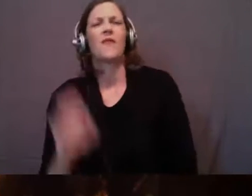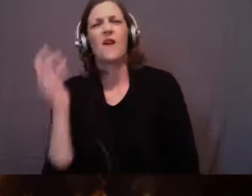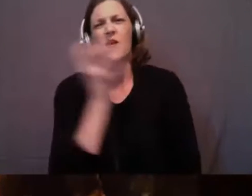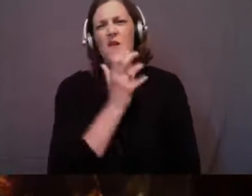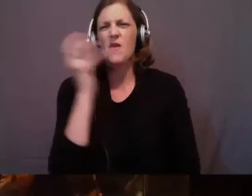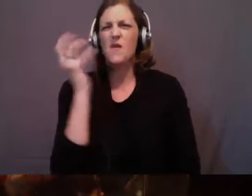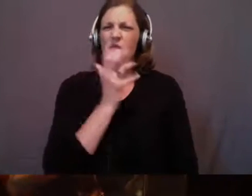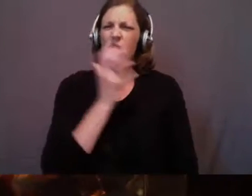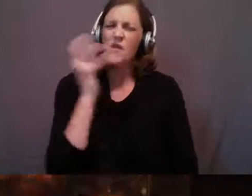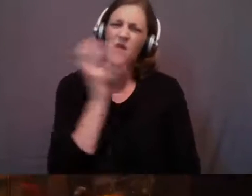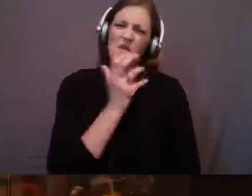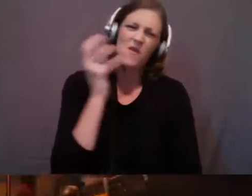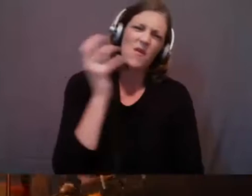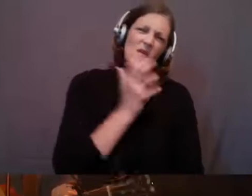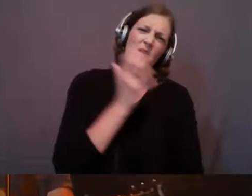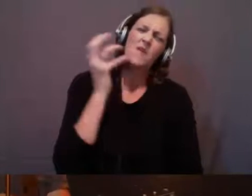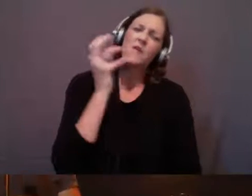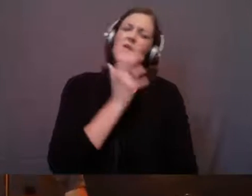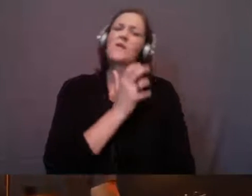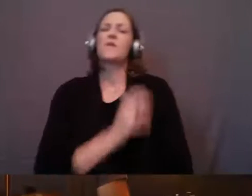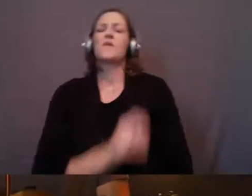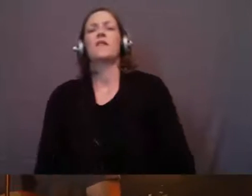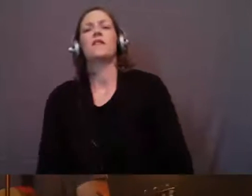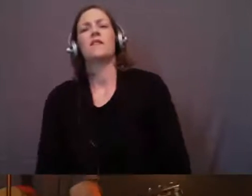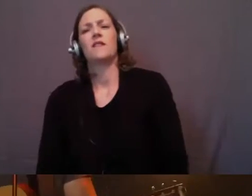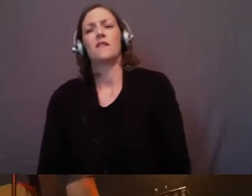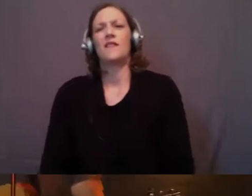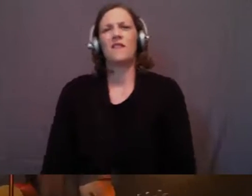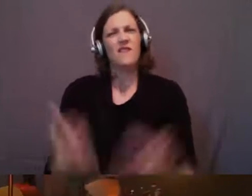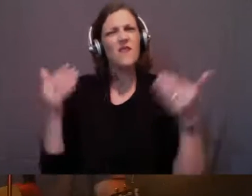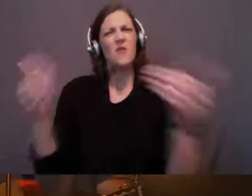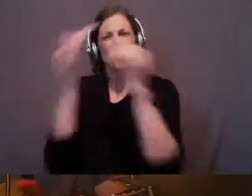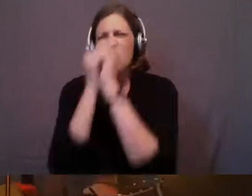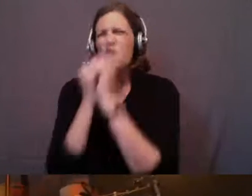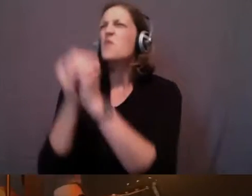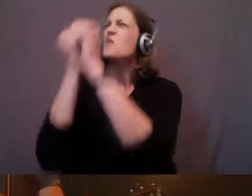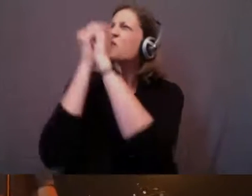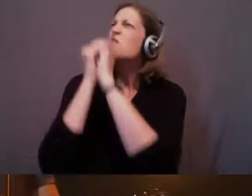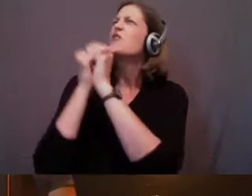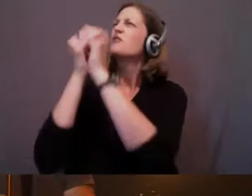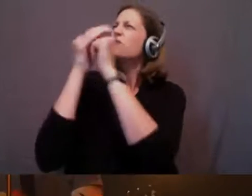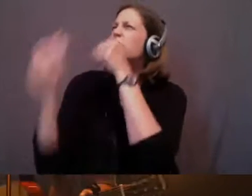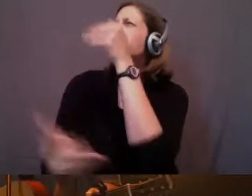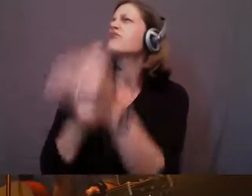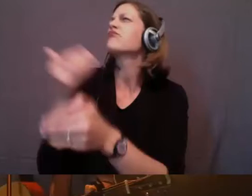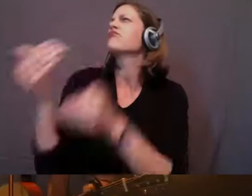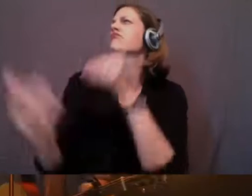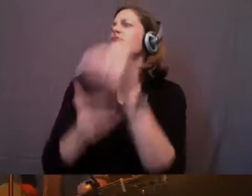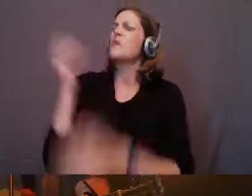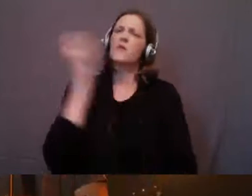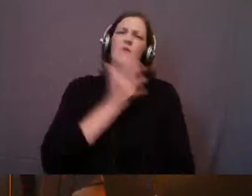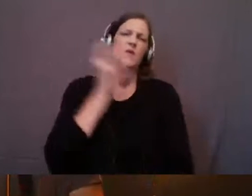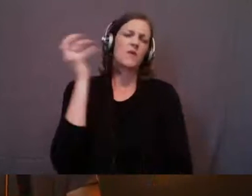Oh, 'cause you take. We're gonna worship our way through this.